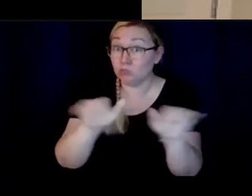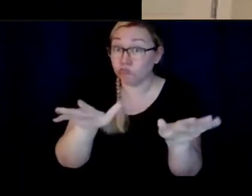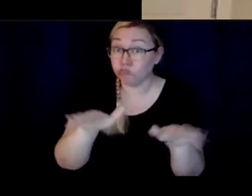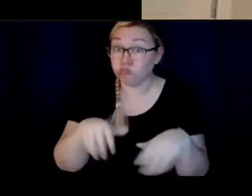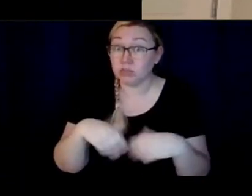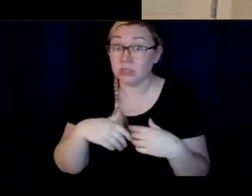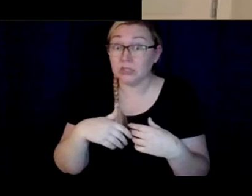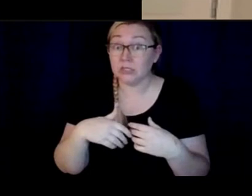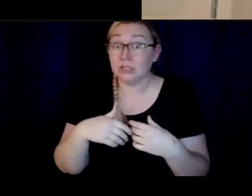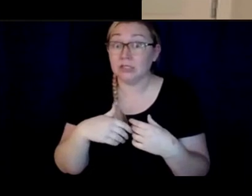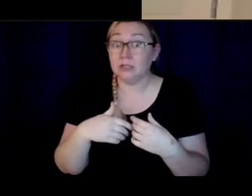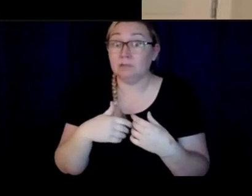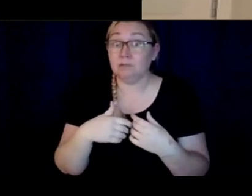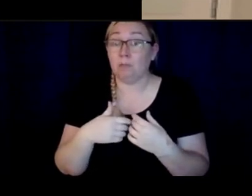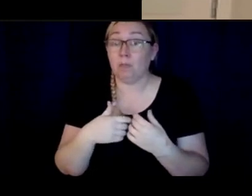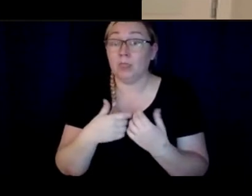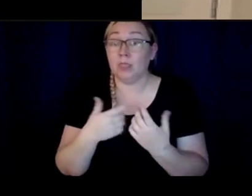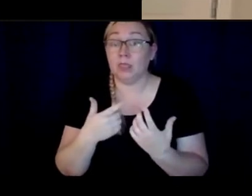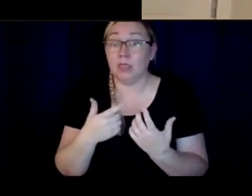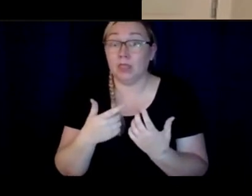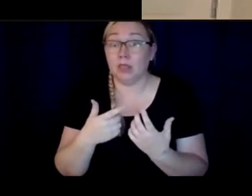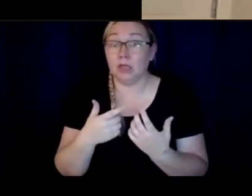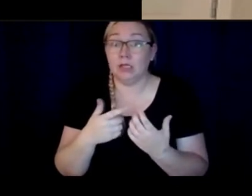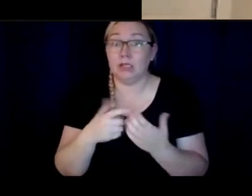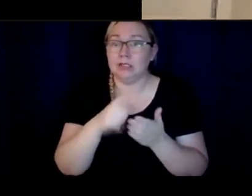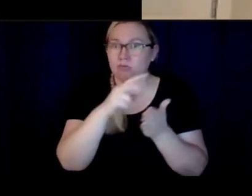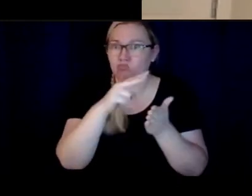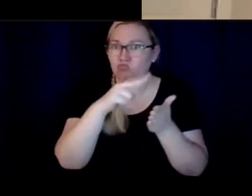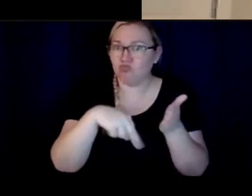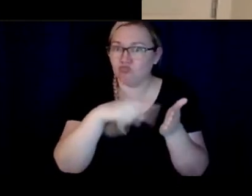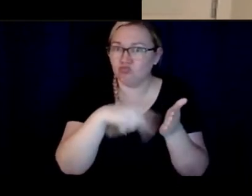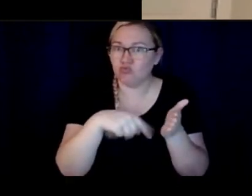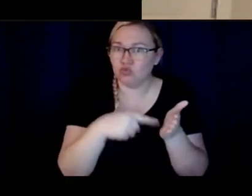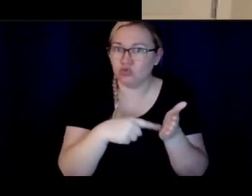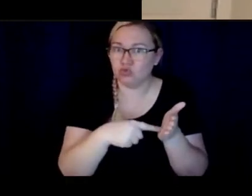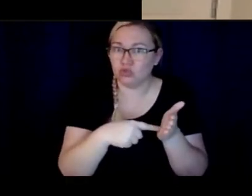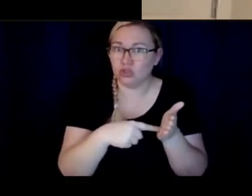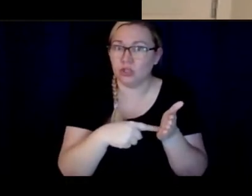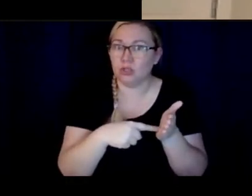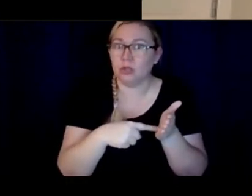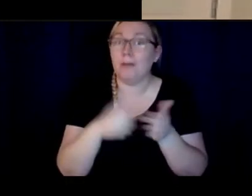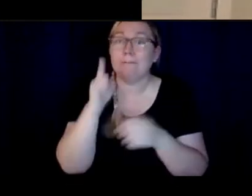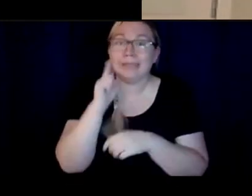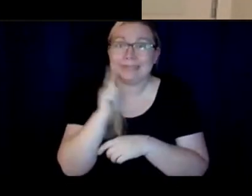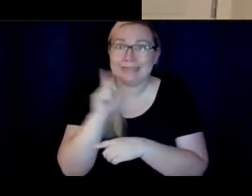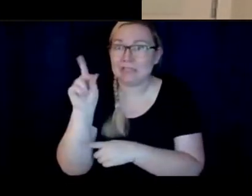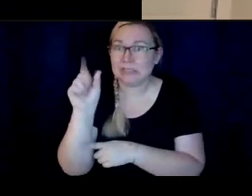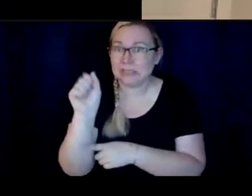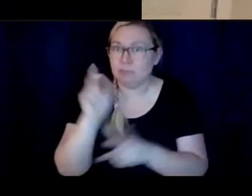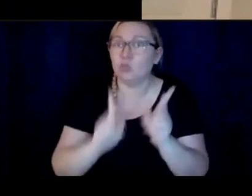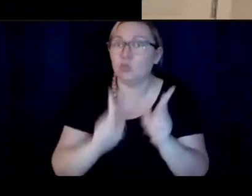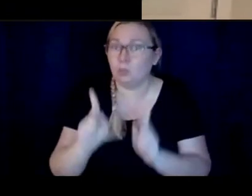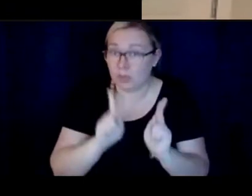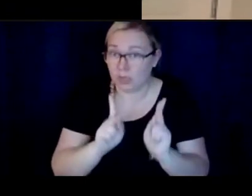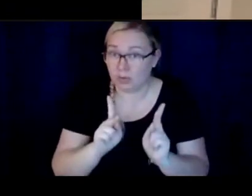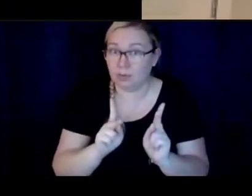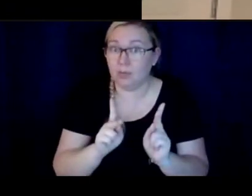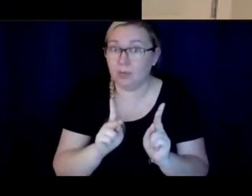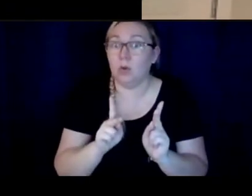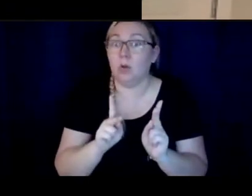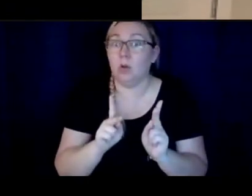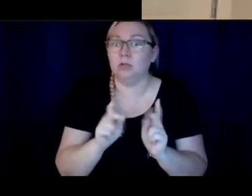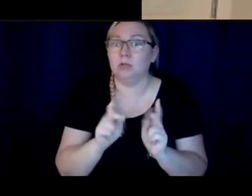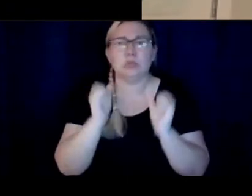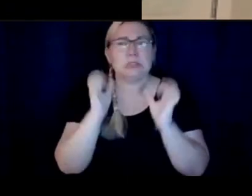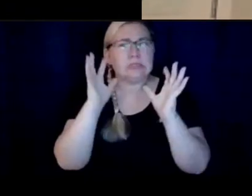I do book giveaways of literature by deaf and disabled people. So you find a lot of